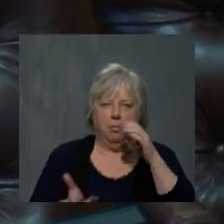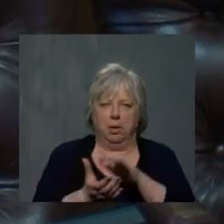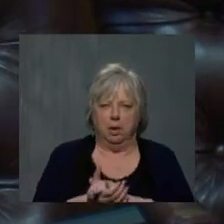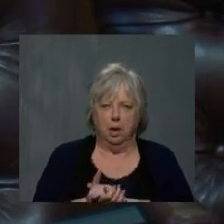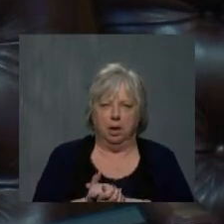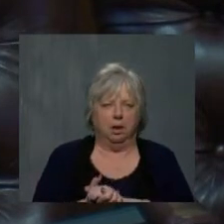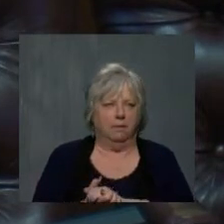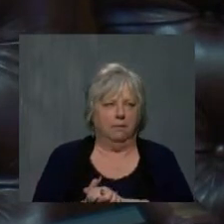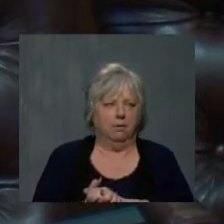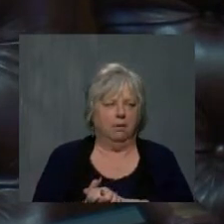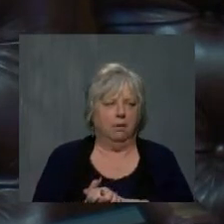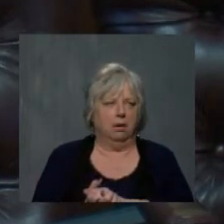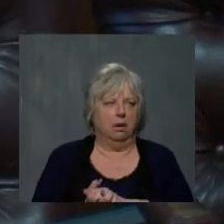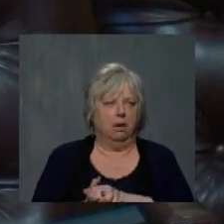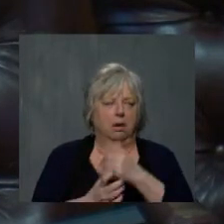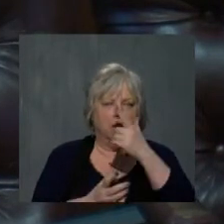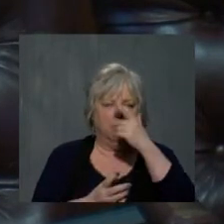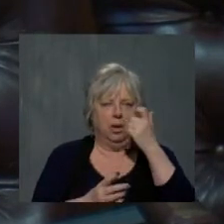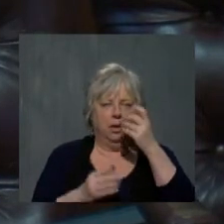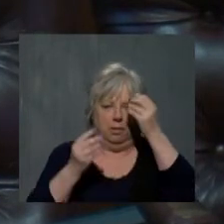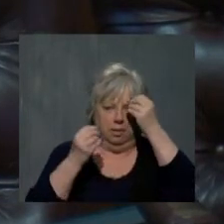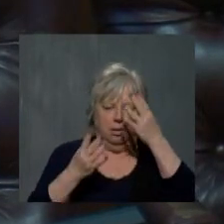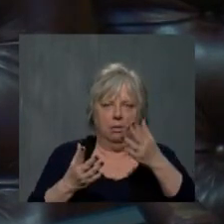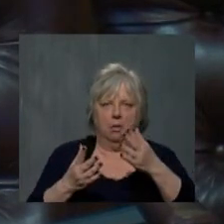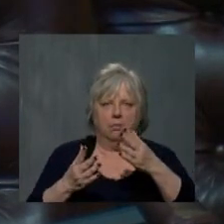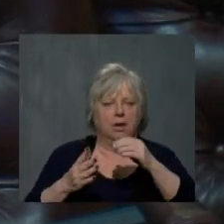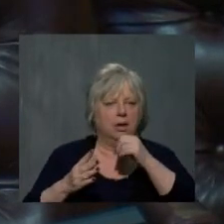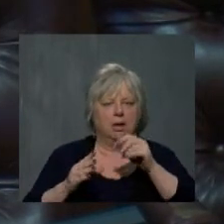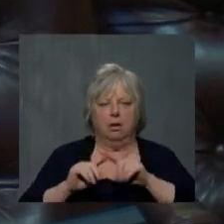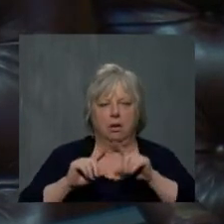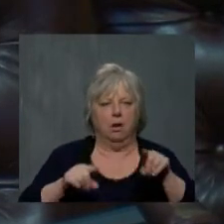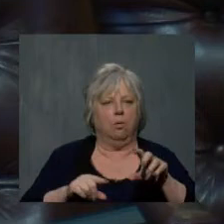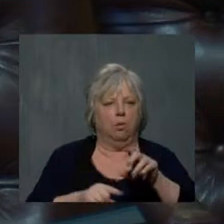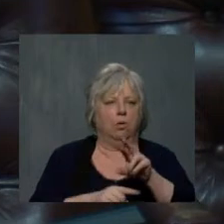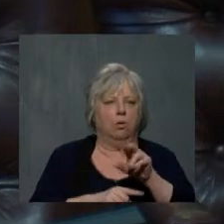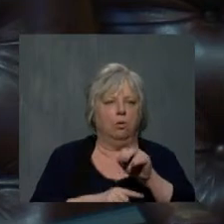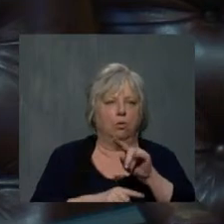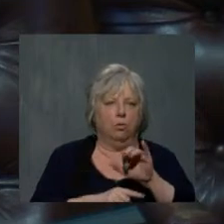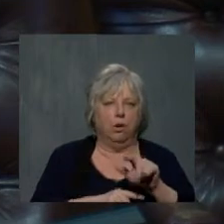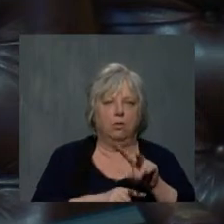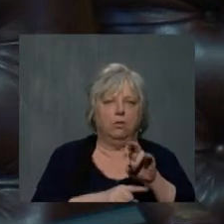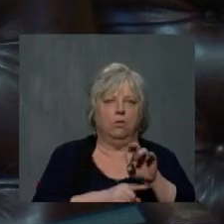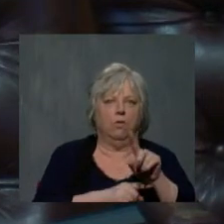because the notification didn't go to Crystal Valley,